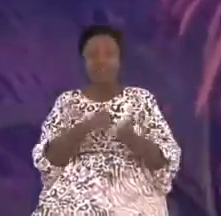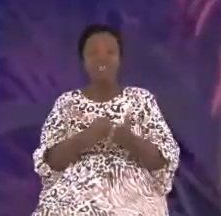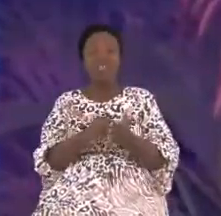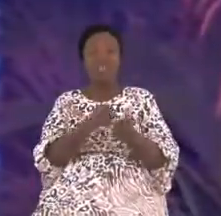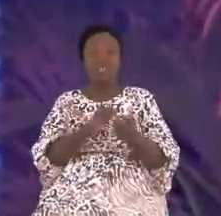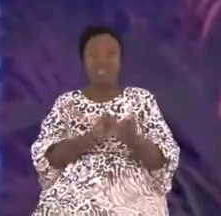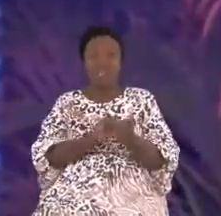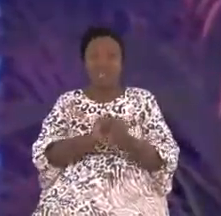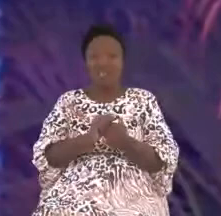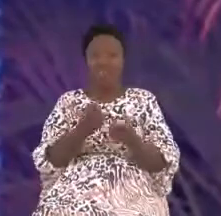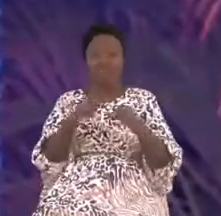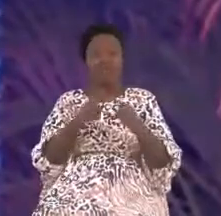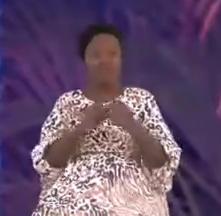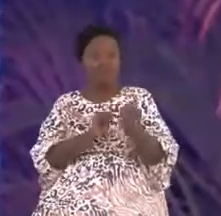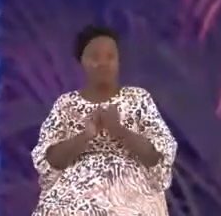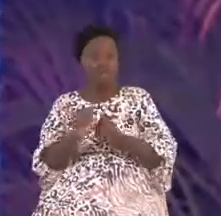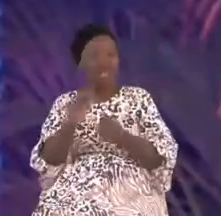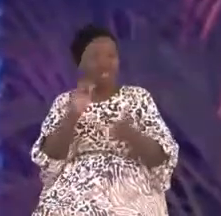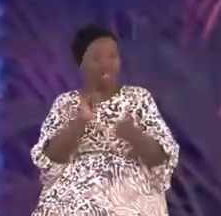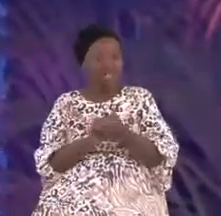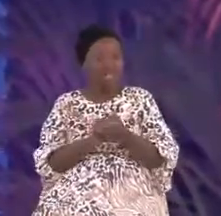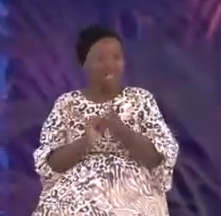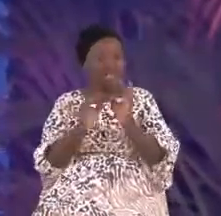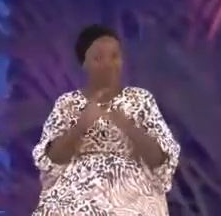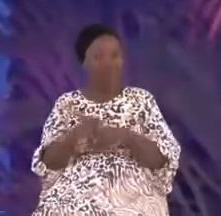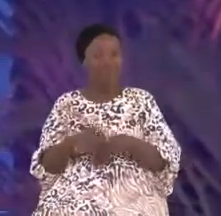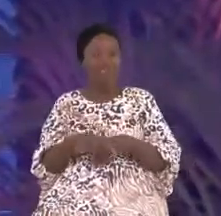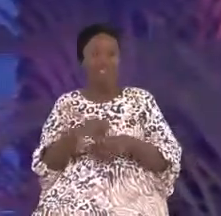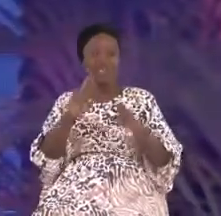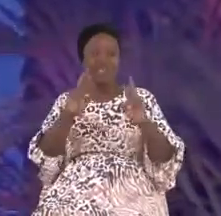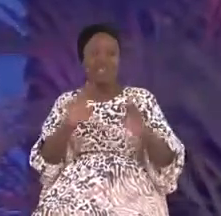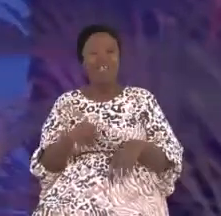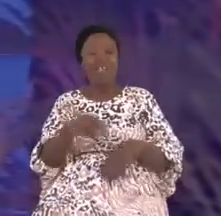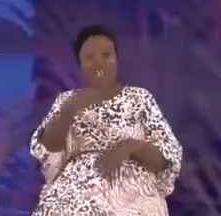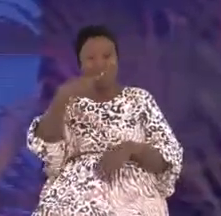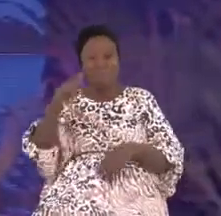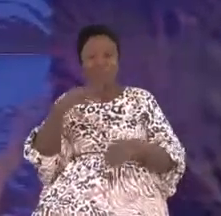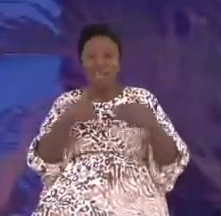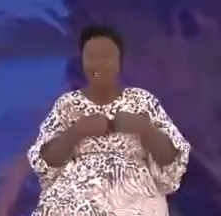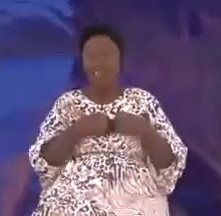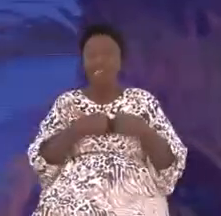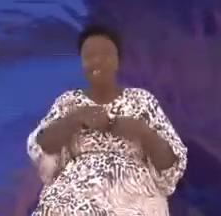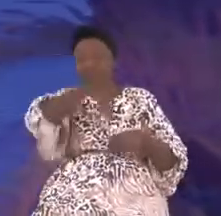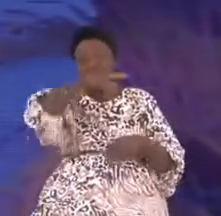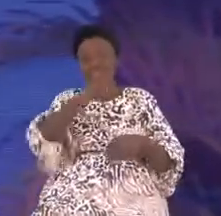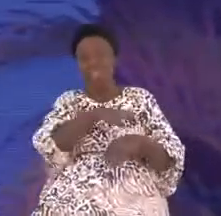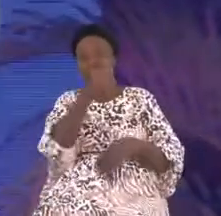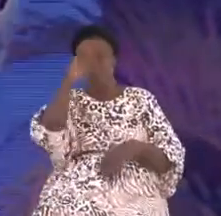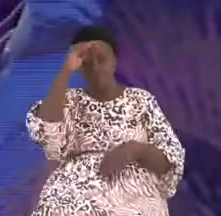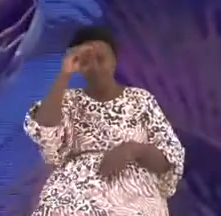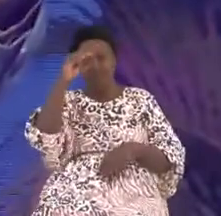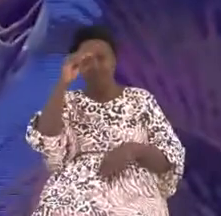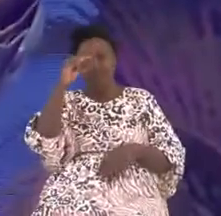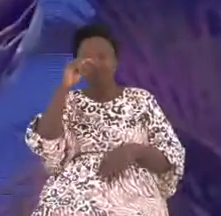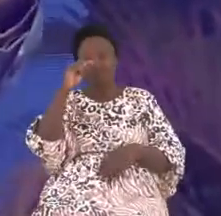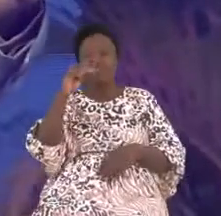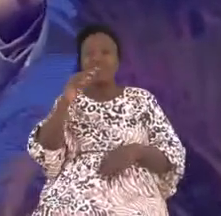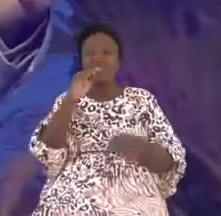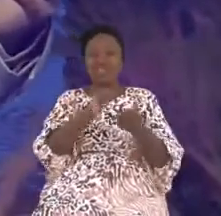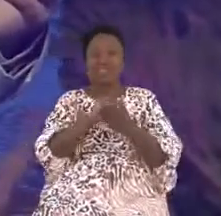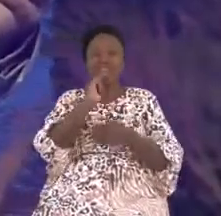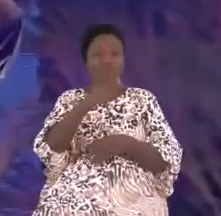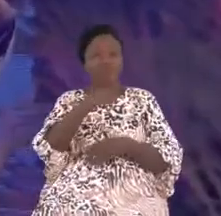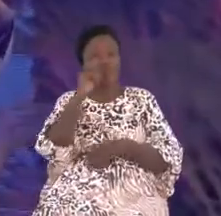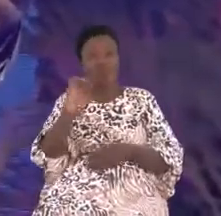happened between any man any man that was about there when he be